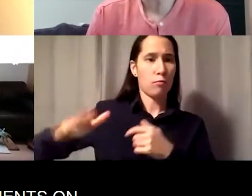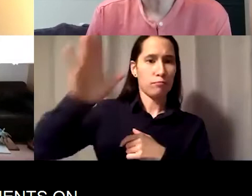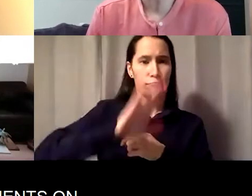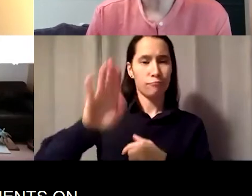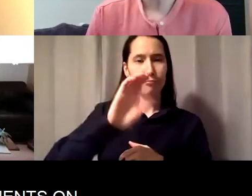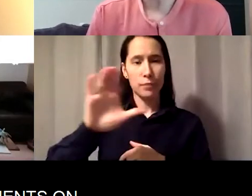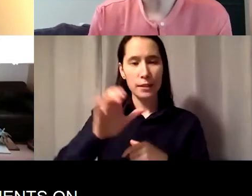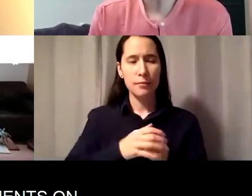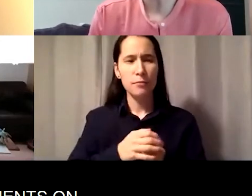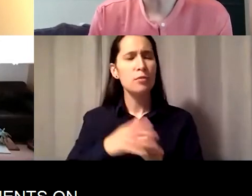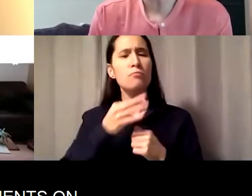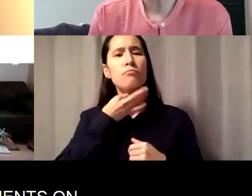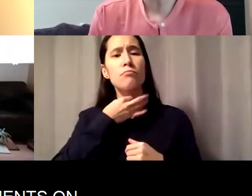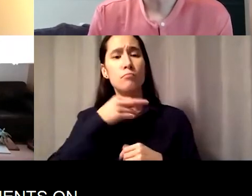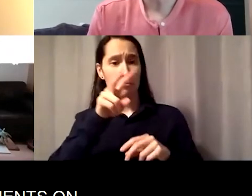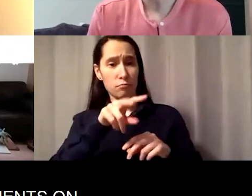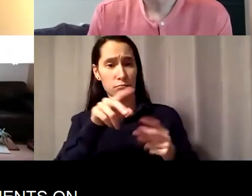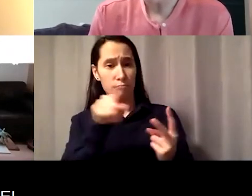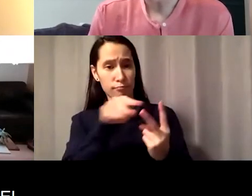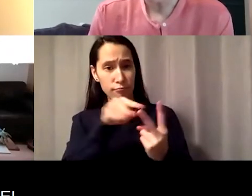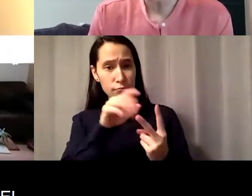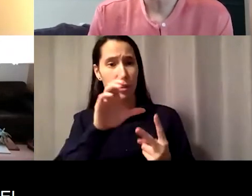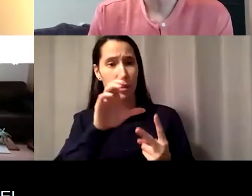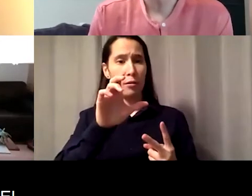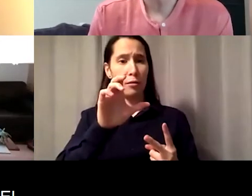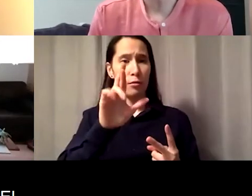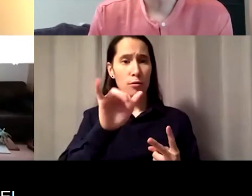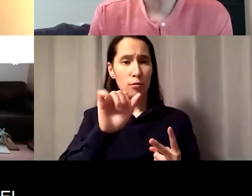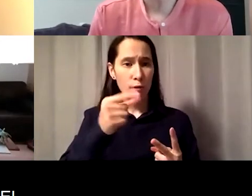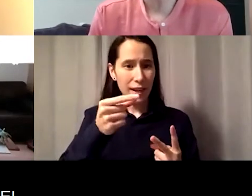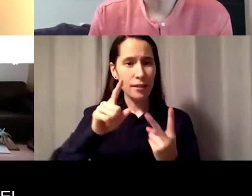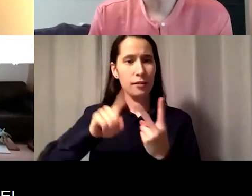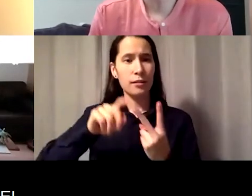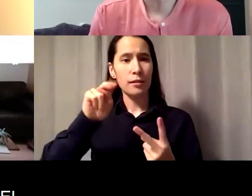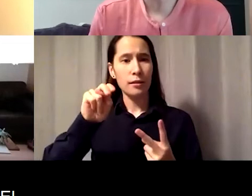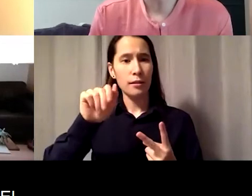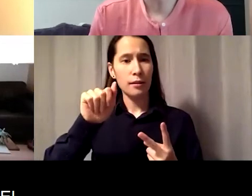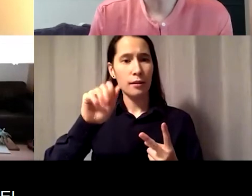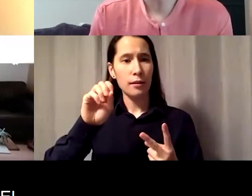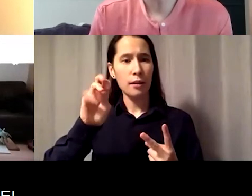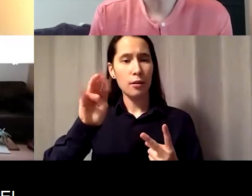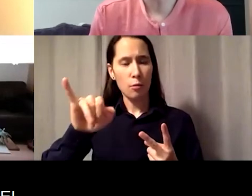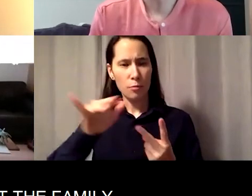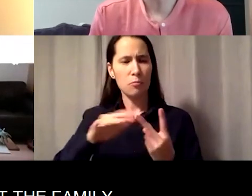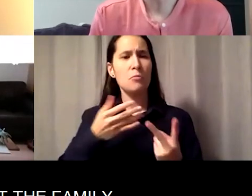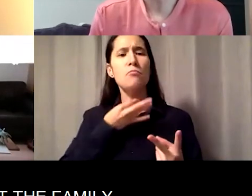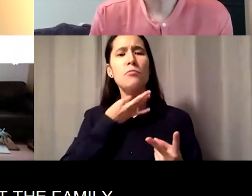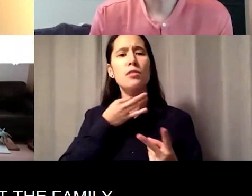see if you had any comments on that or on what Isabel had said, particularly about the family